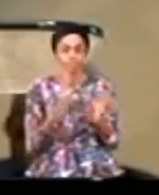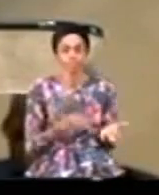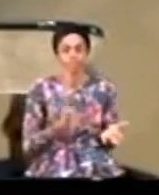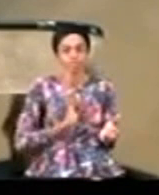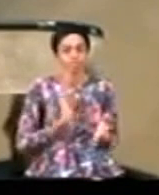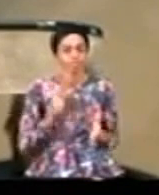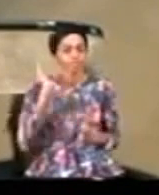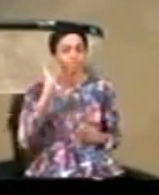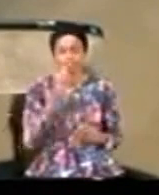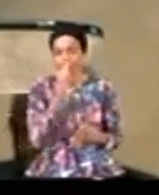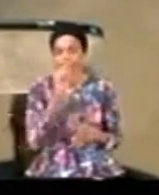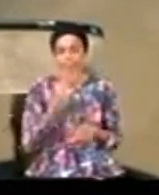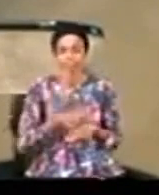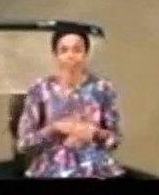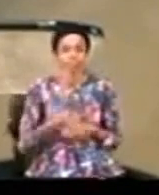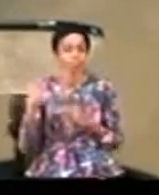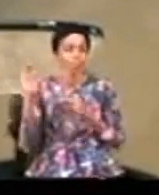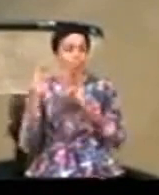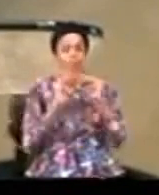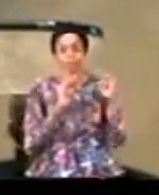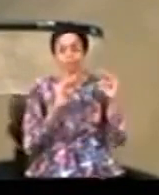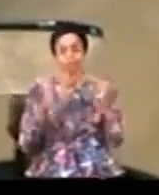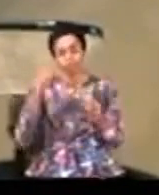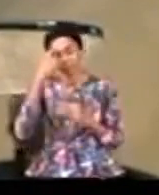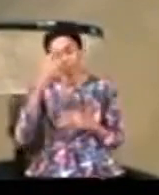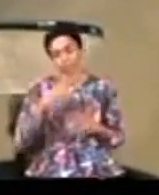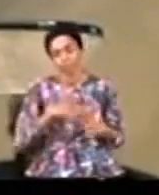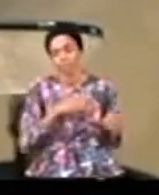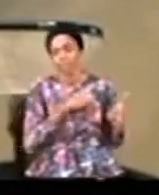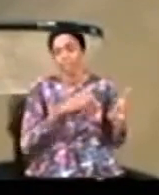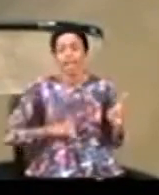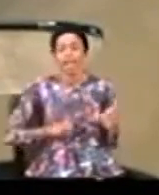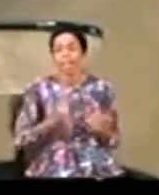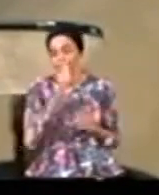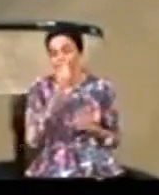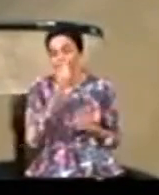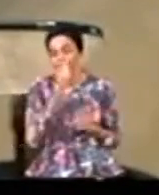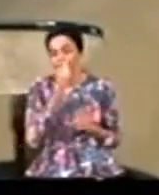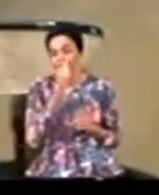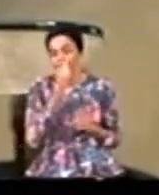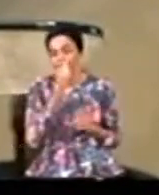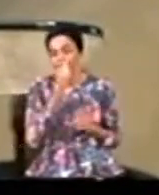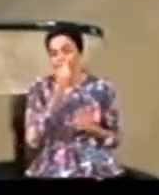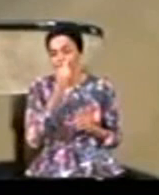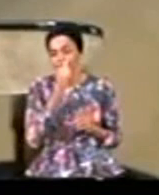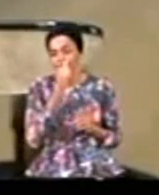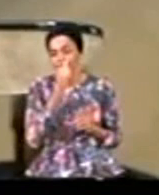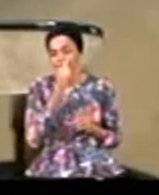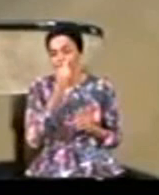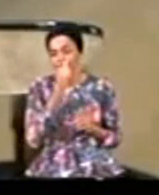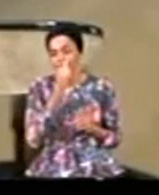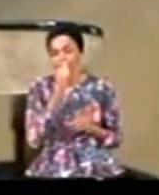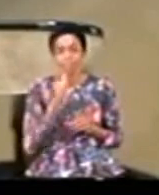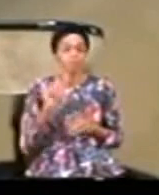on the battlefield for my Lord, for my Lord.